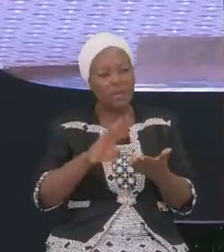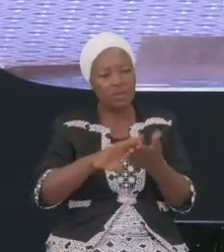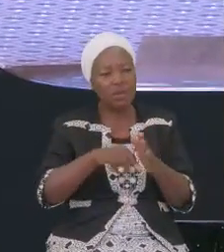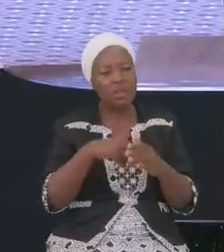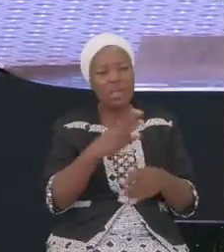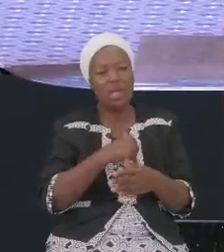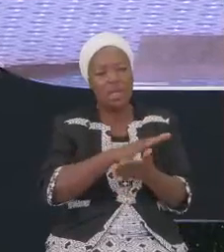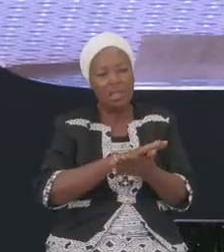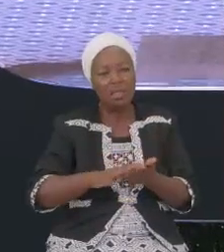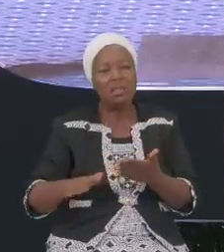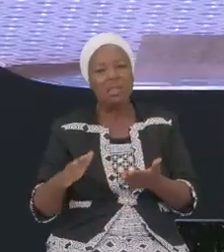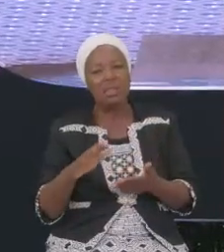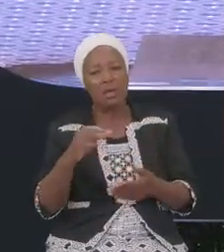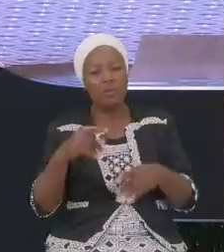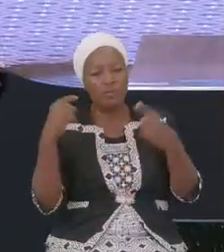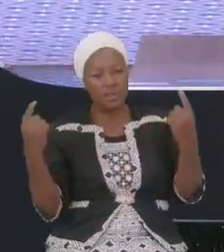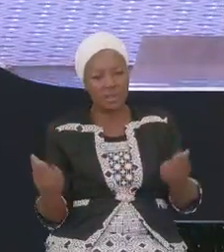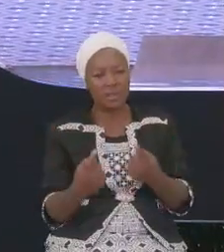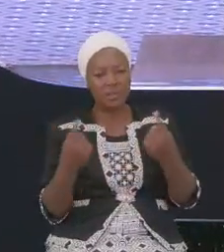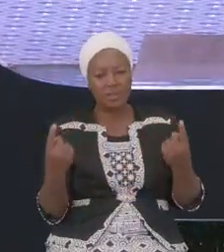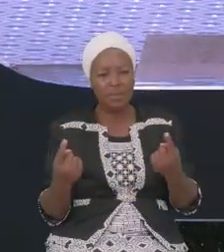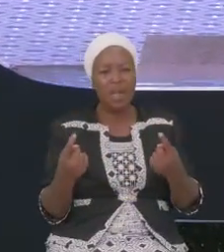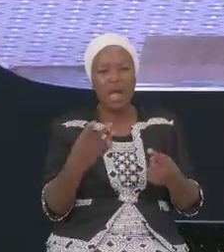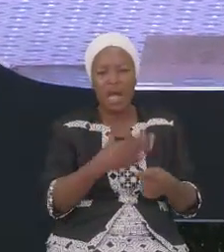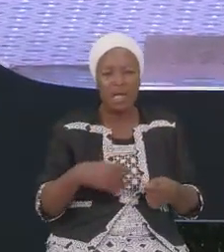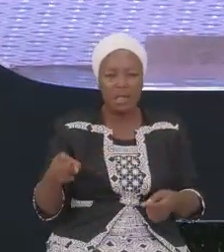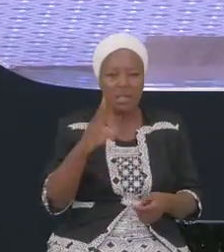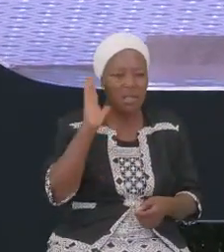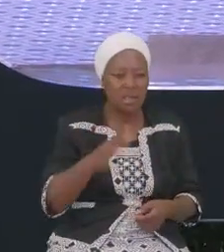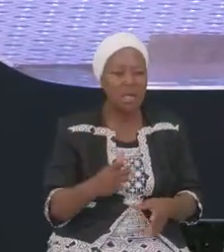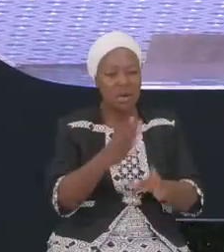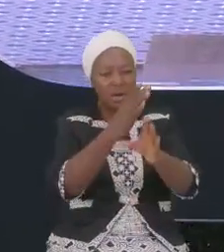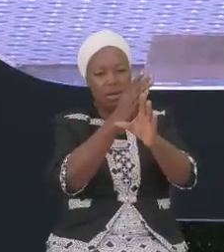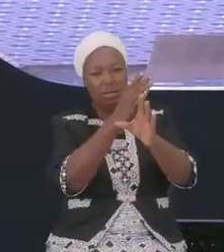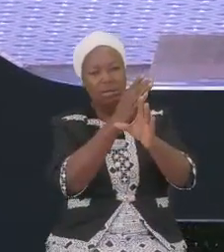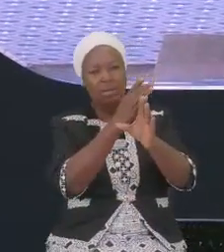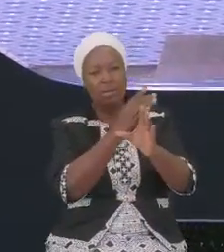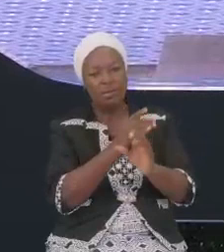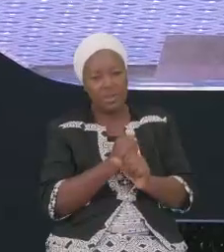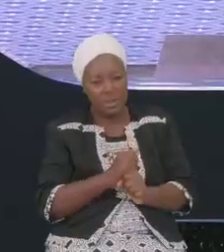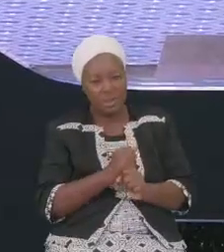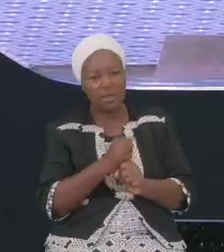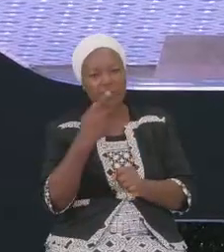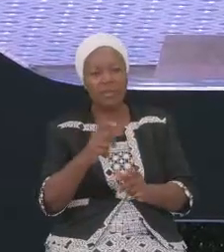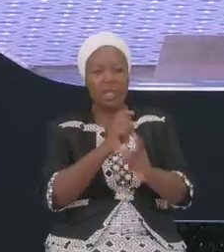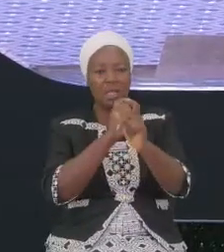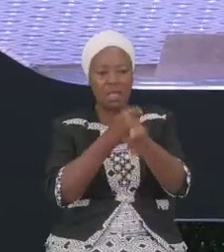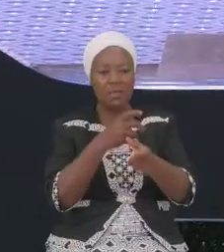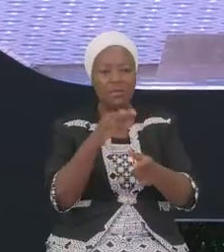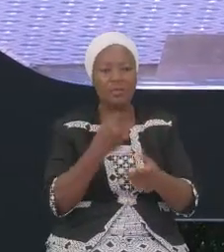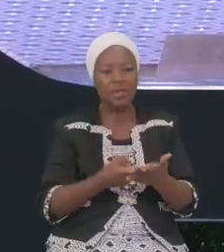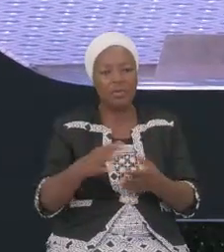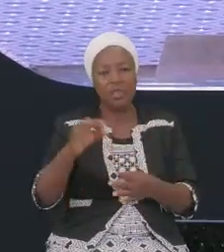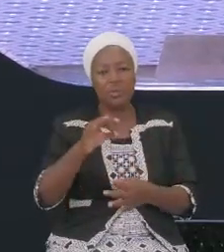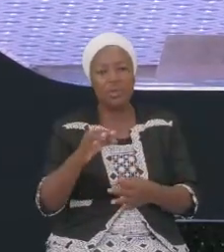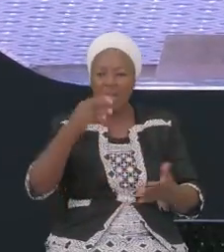and cleansing of sin. And ye shall receive the gift of the Holy Ghost.